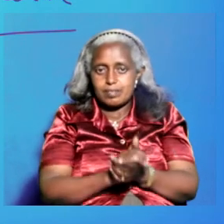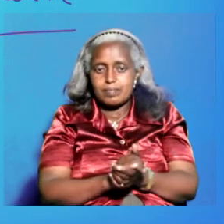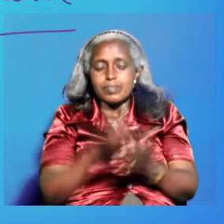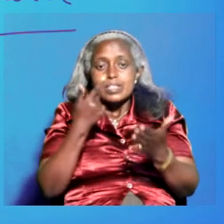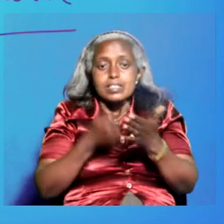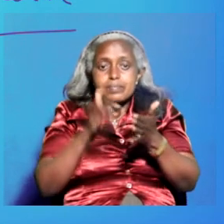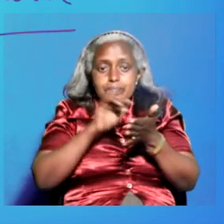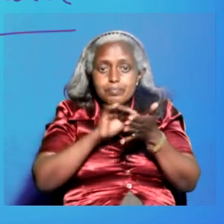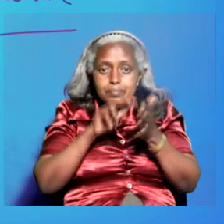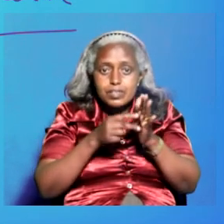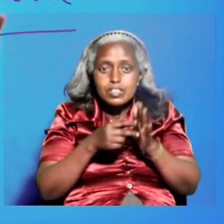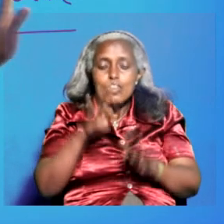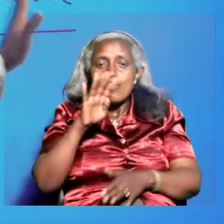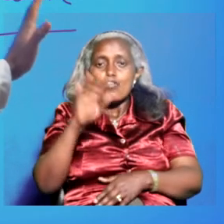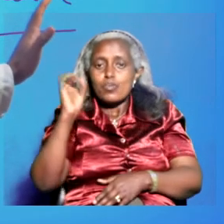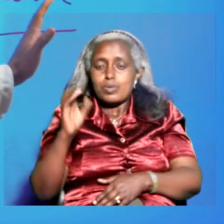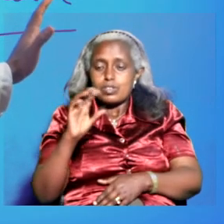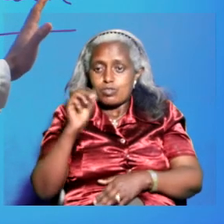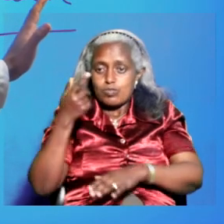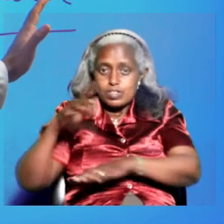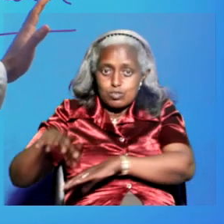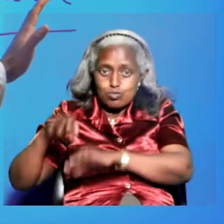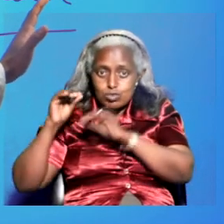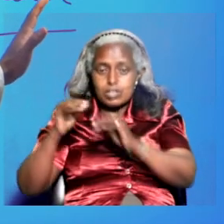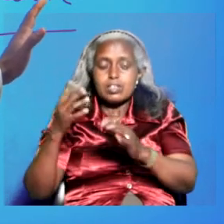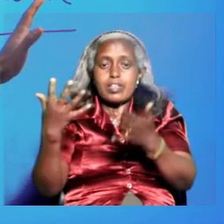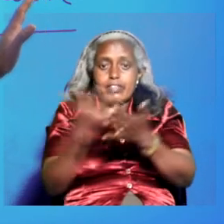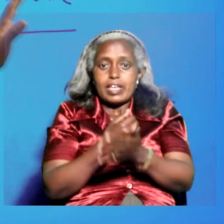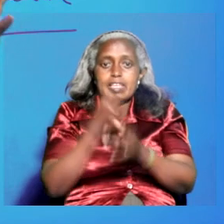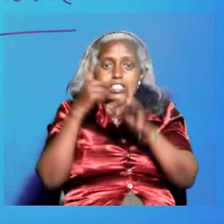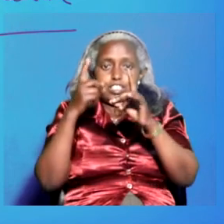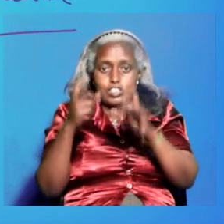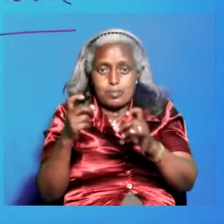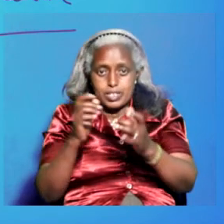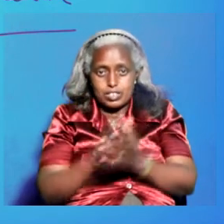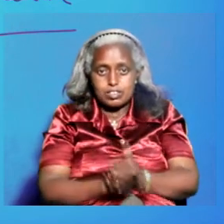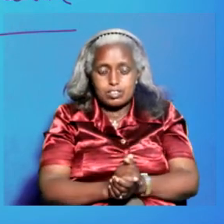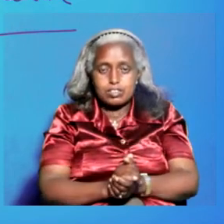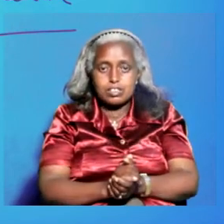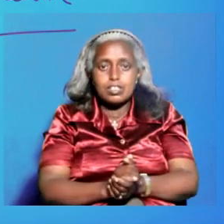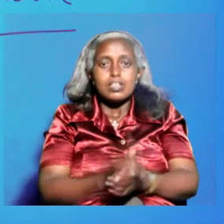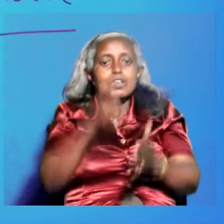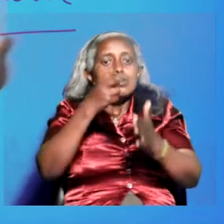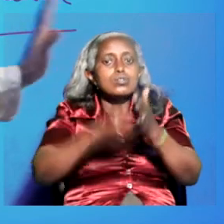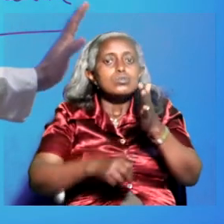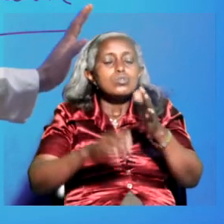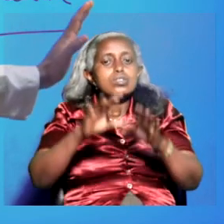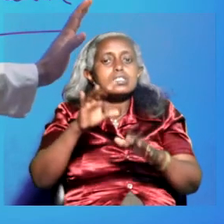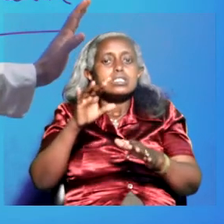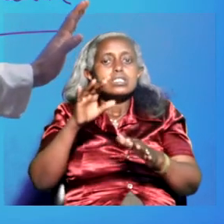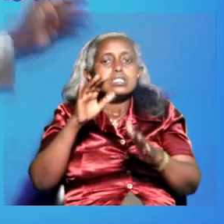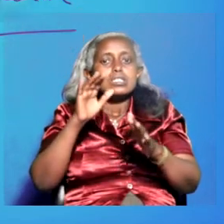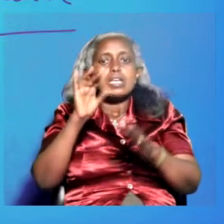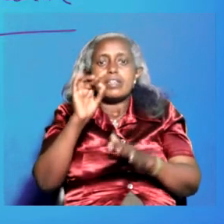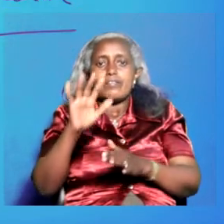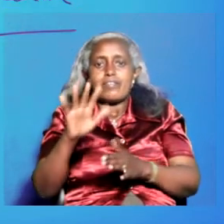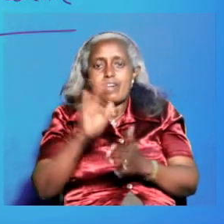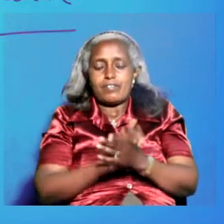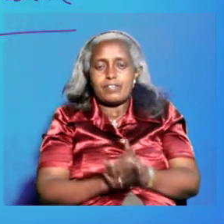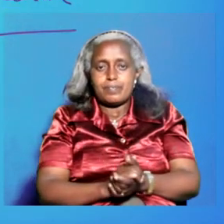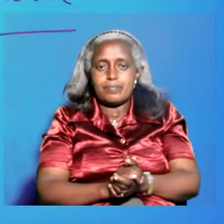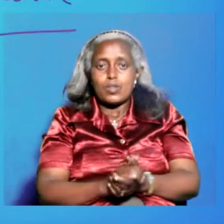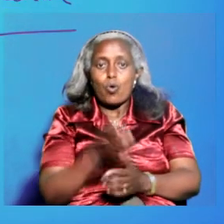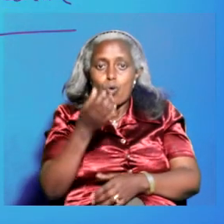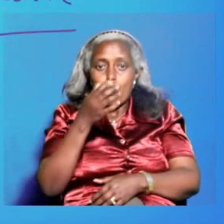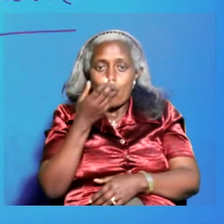That means 4% of the students taking the examination scores greater than 85.